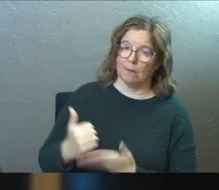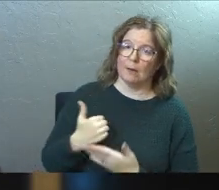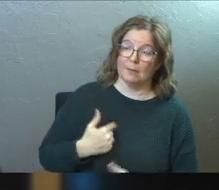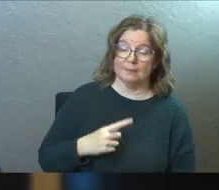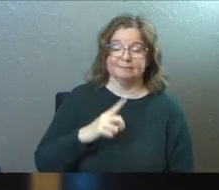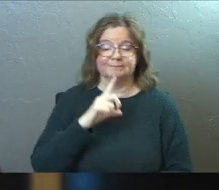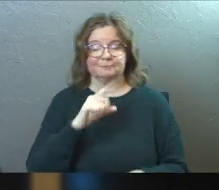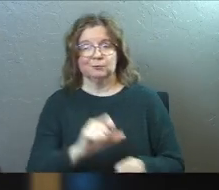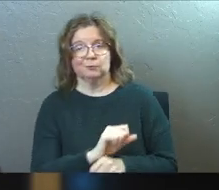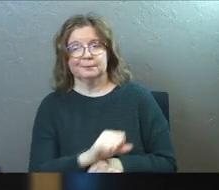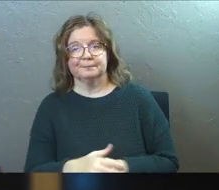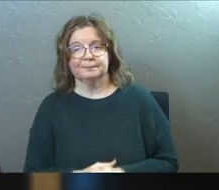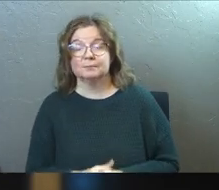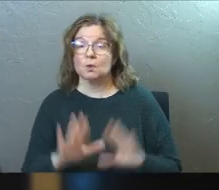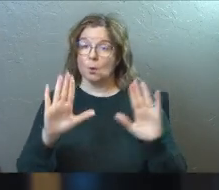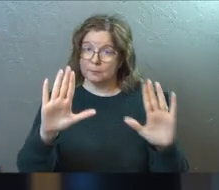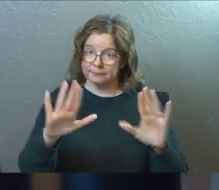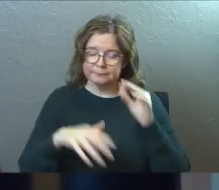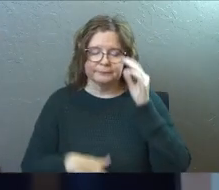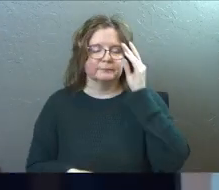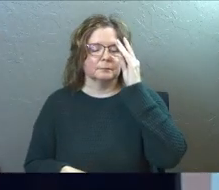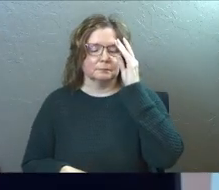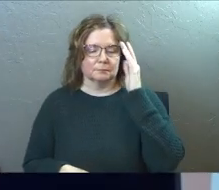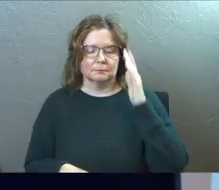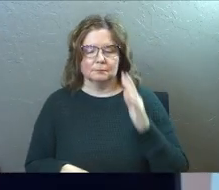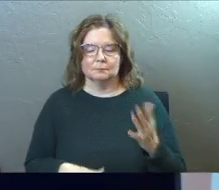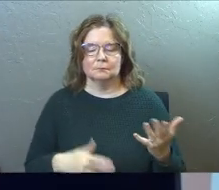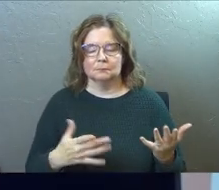Yeah. So with that being said, again,